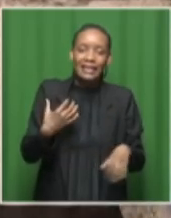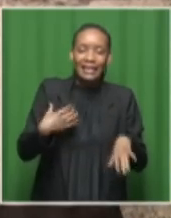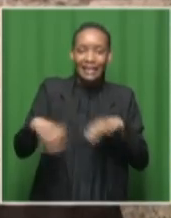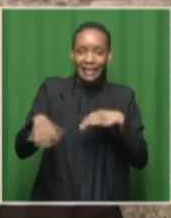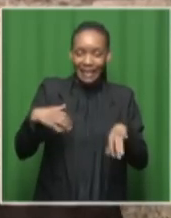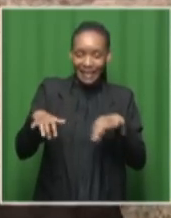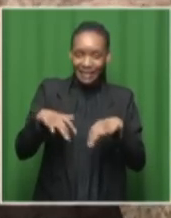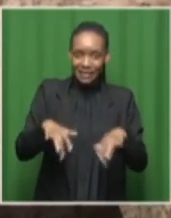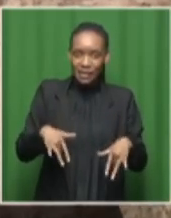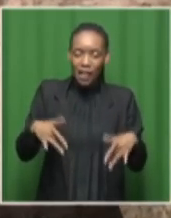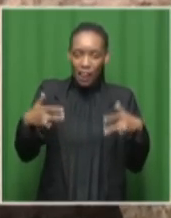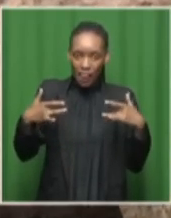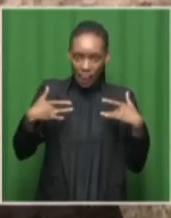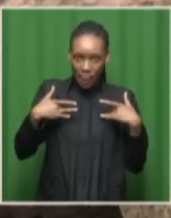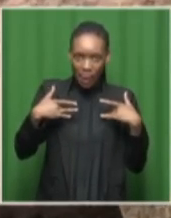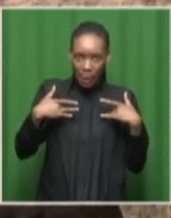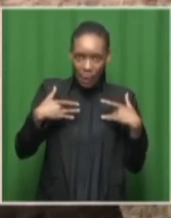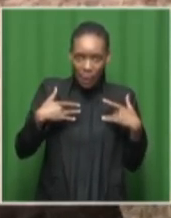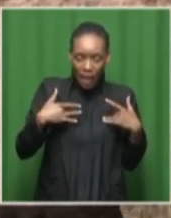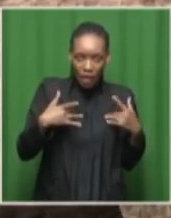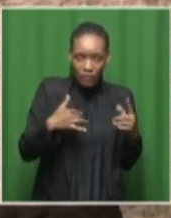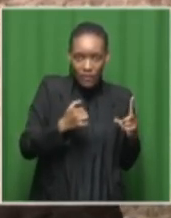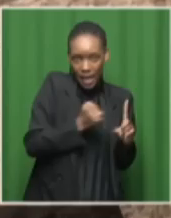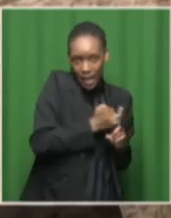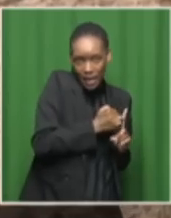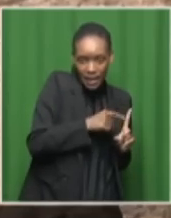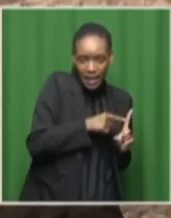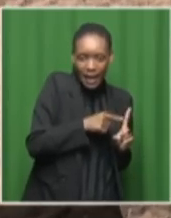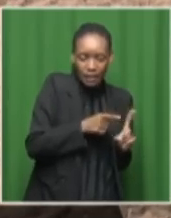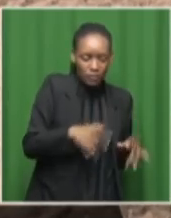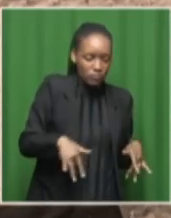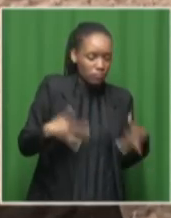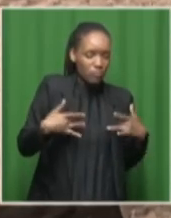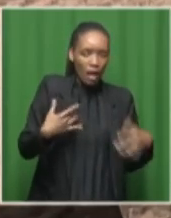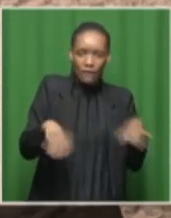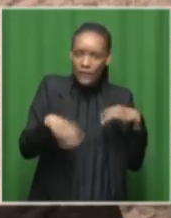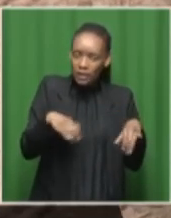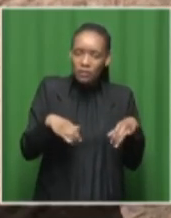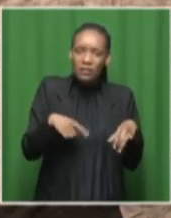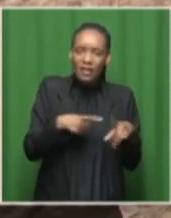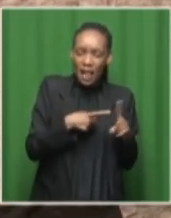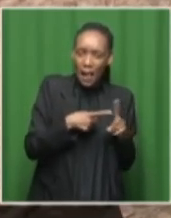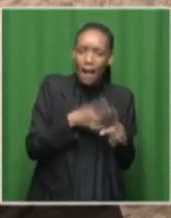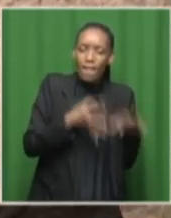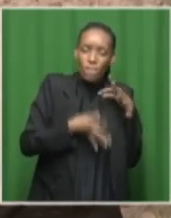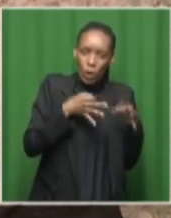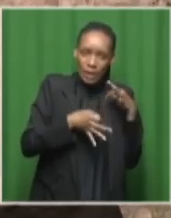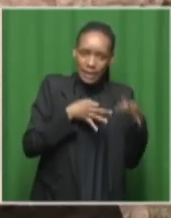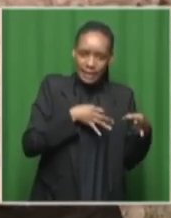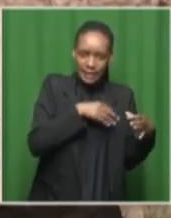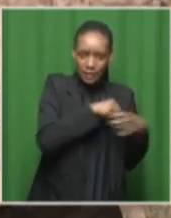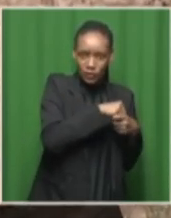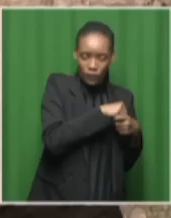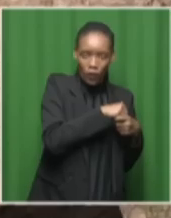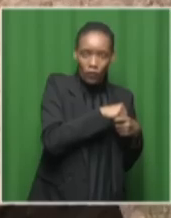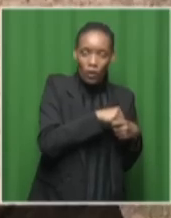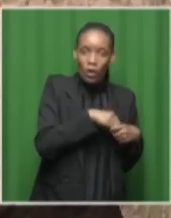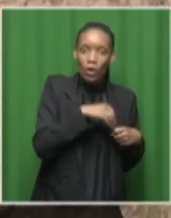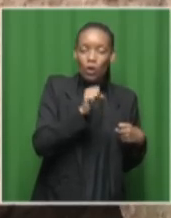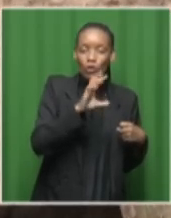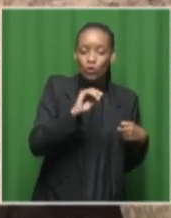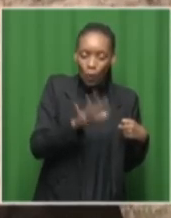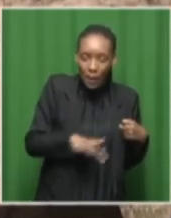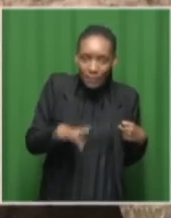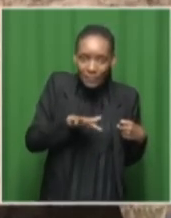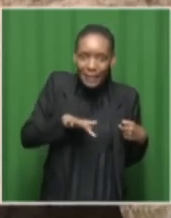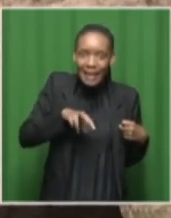now Mangosuthu Buthelezi, because he's been very active in politics. So that position was presided over by